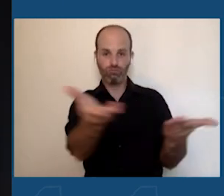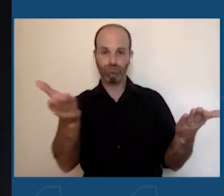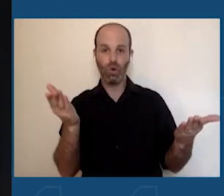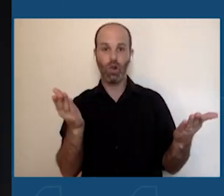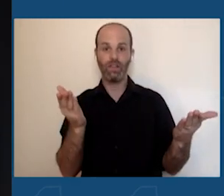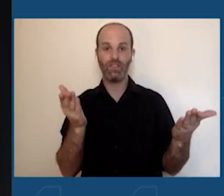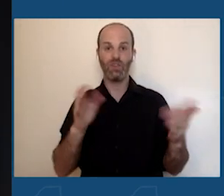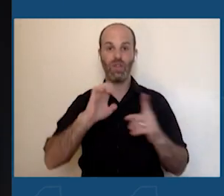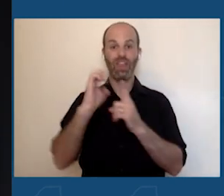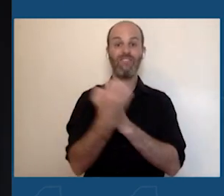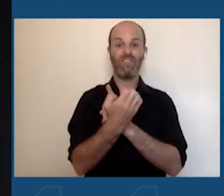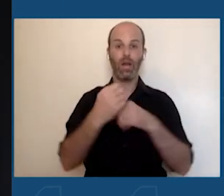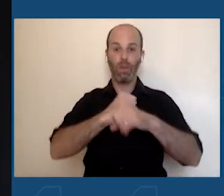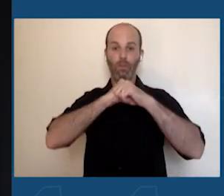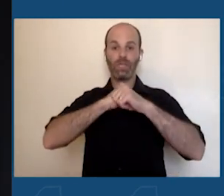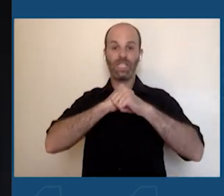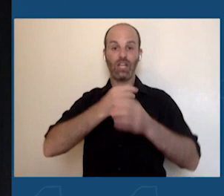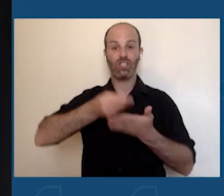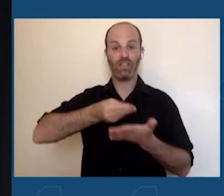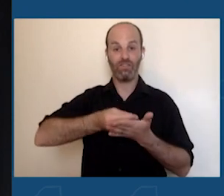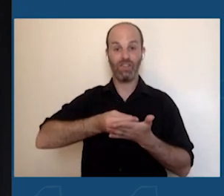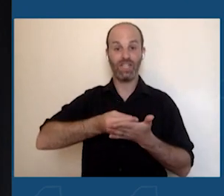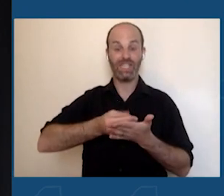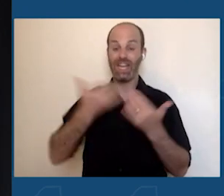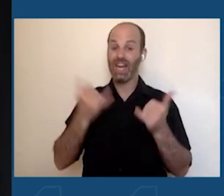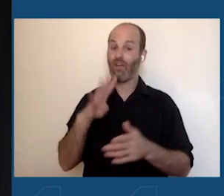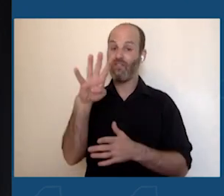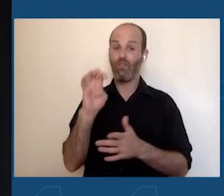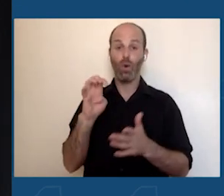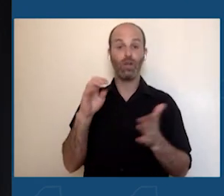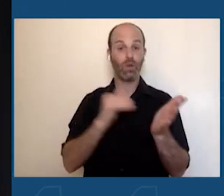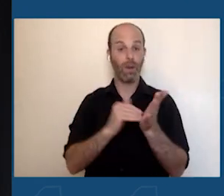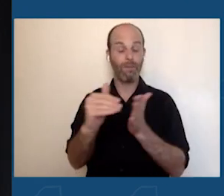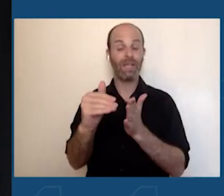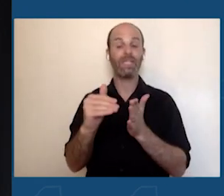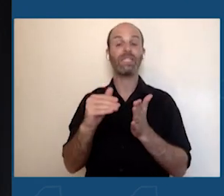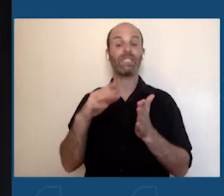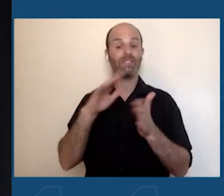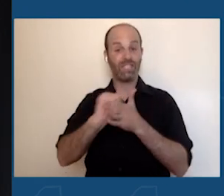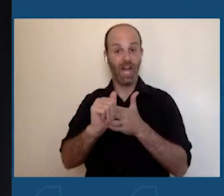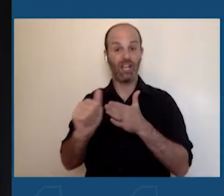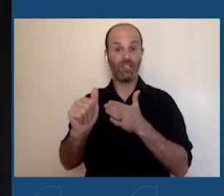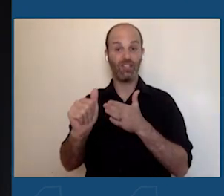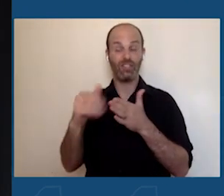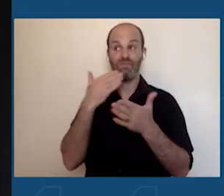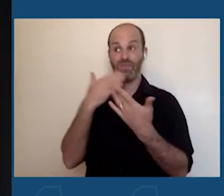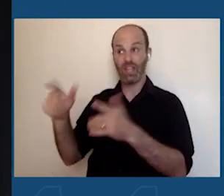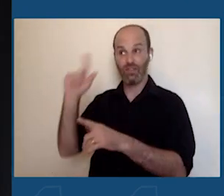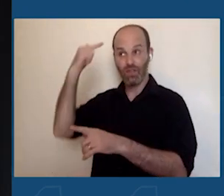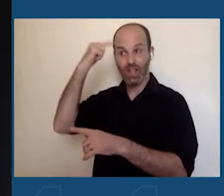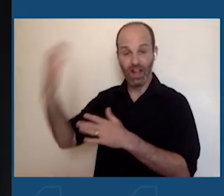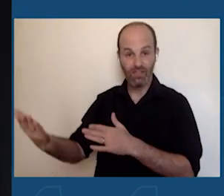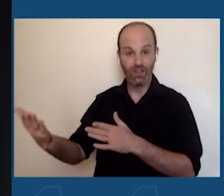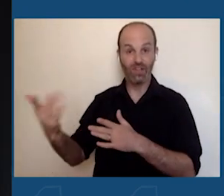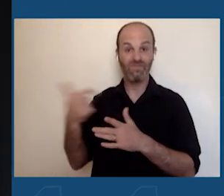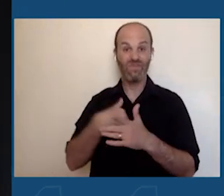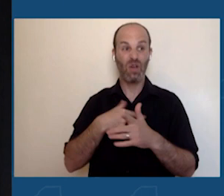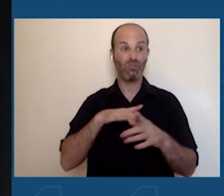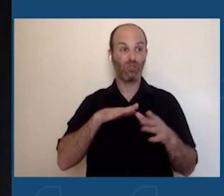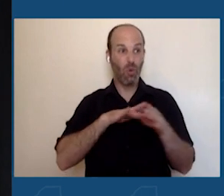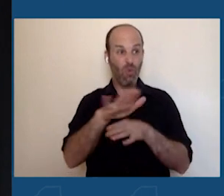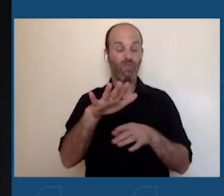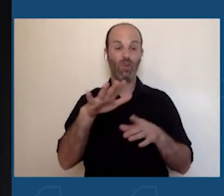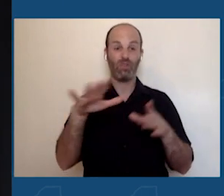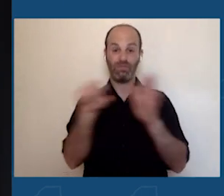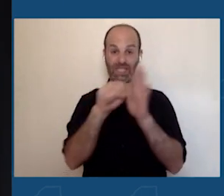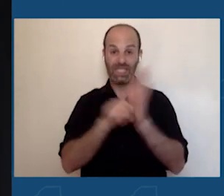Protection Fund, right? Which now $400 million, thanks to the governor's leadership. Those dollars go right into communities all across the state. I know every single one of you in